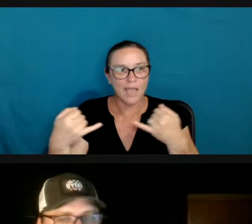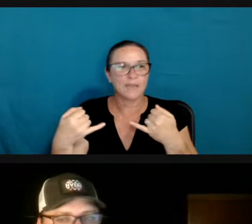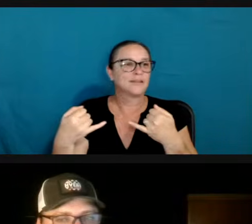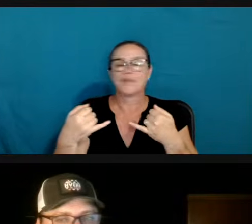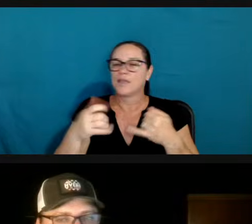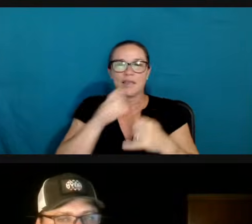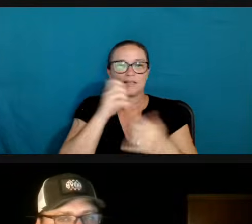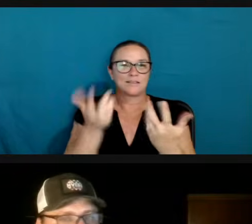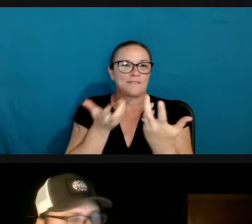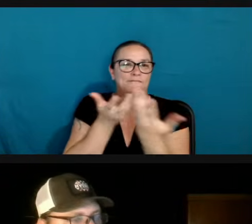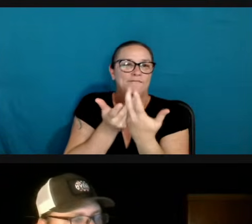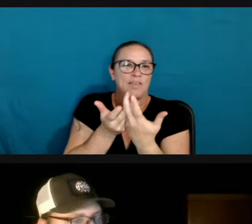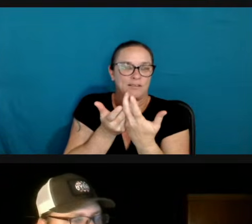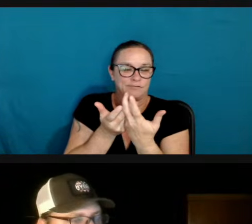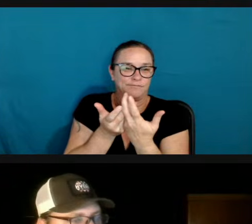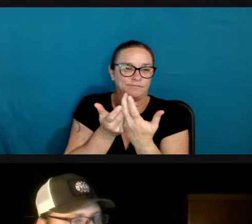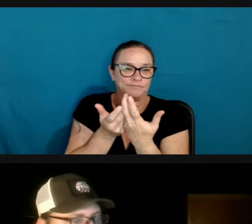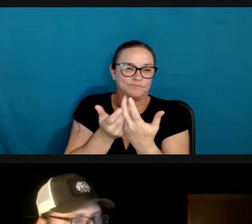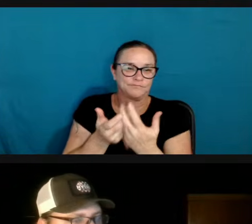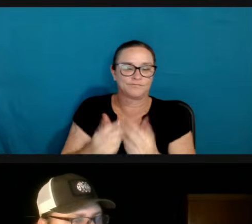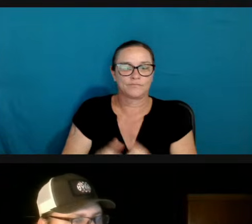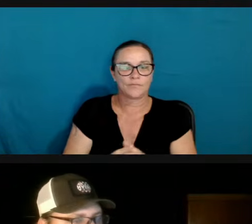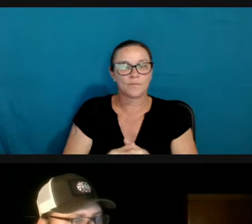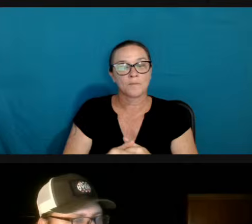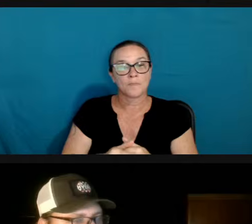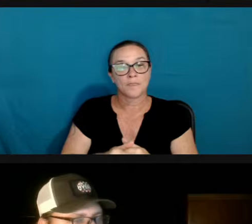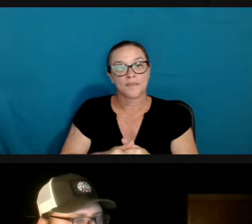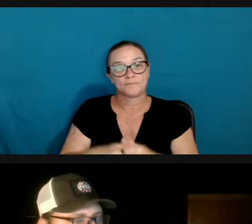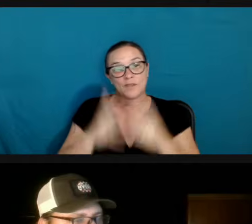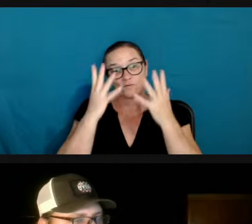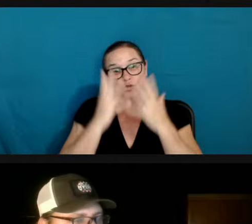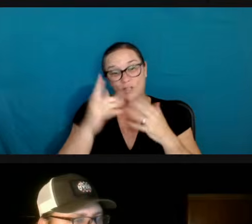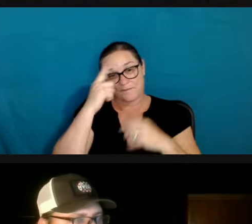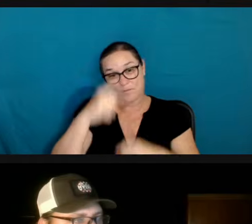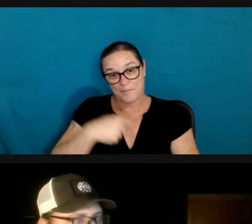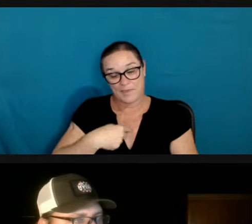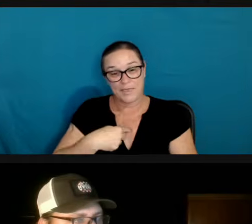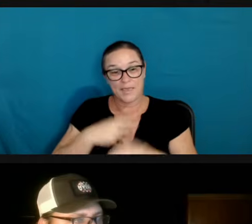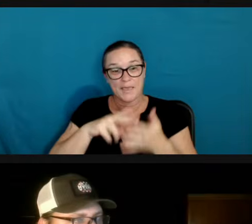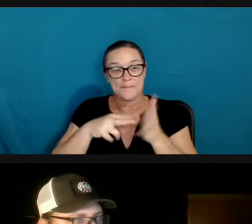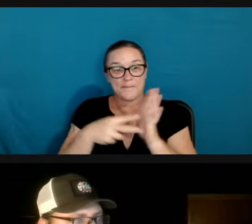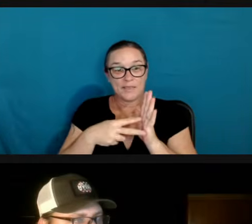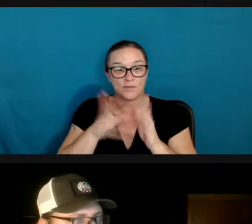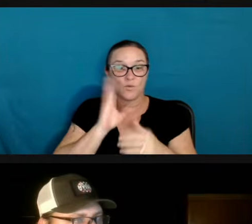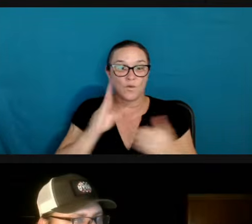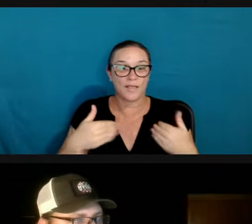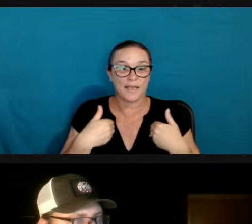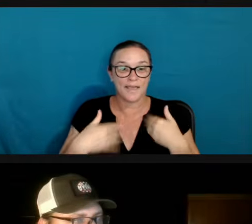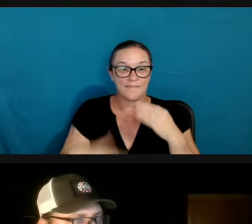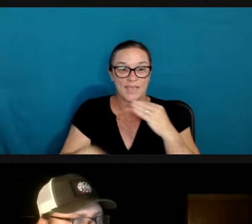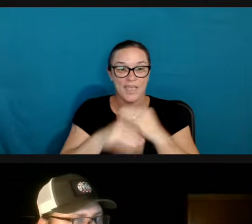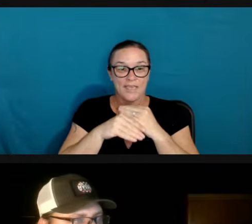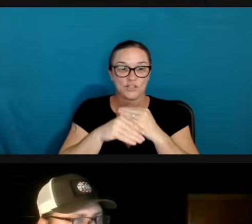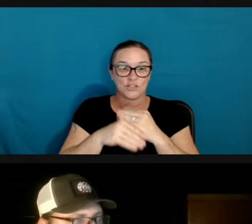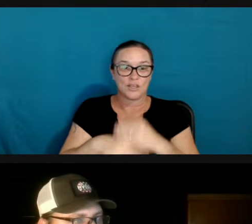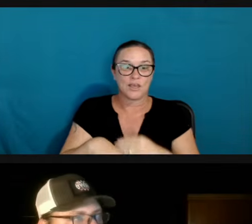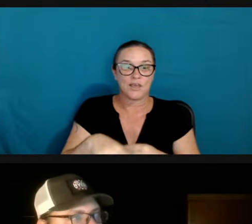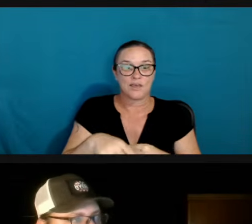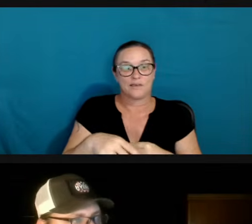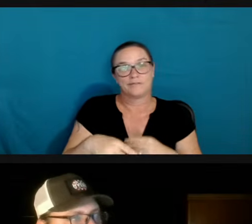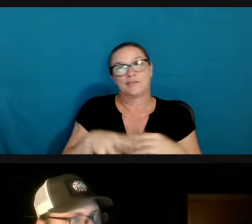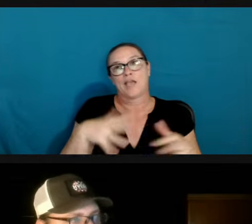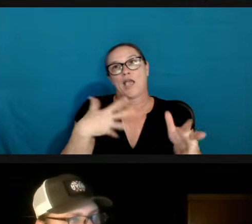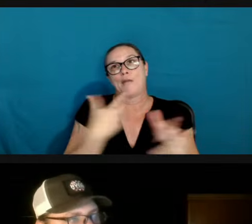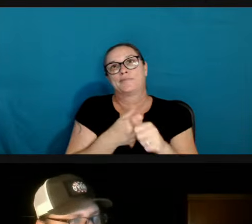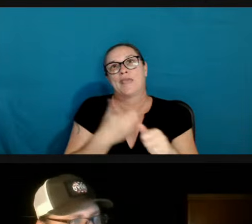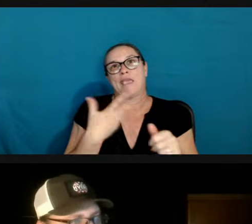that well. So unfortunately to me, this means we're going to get extra bureaucratic updates here that are not